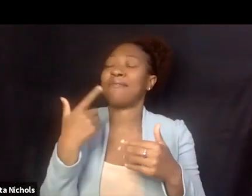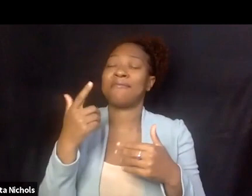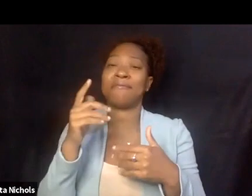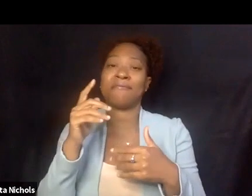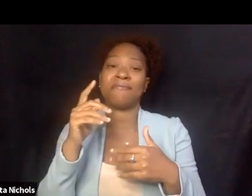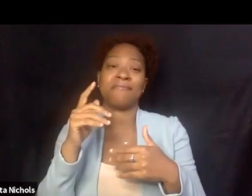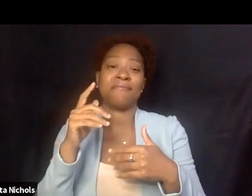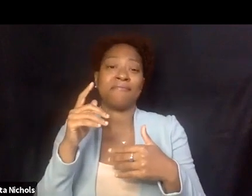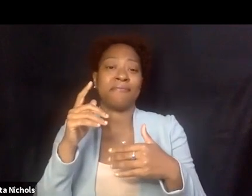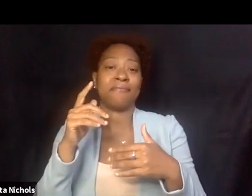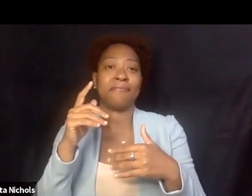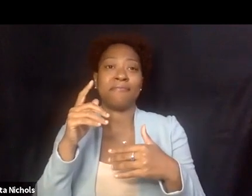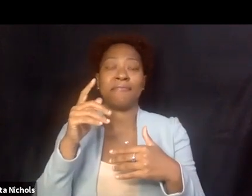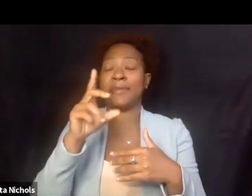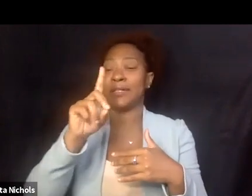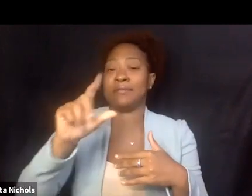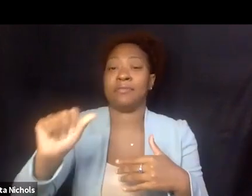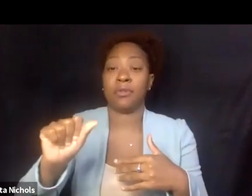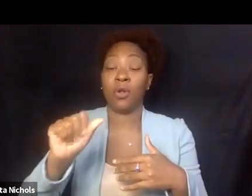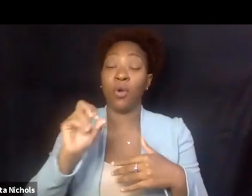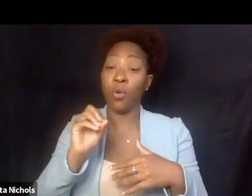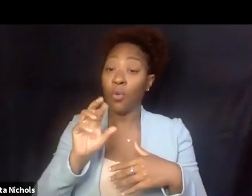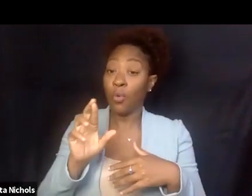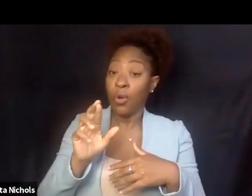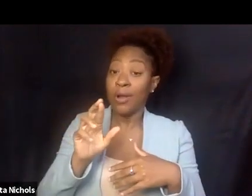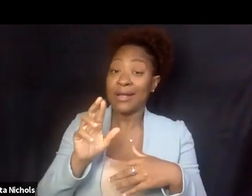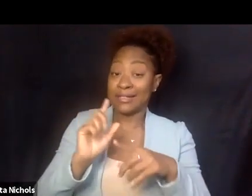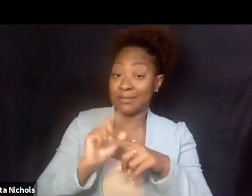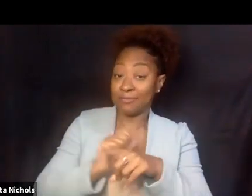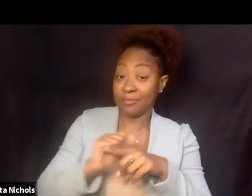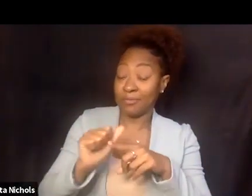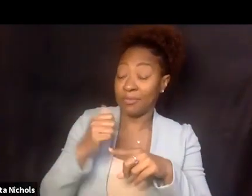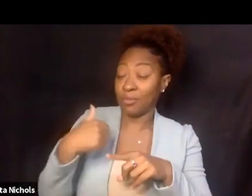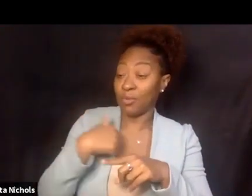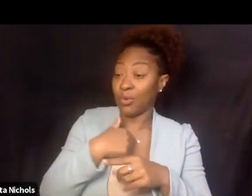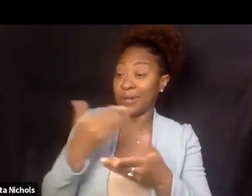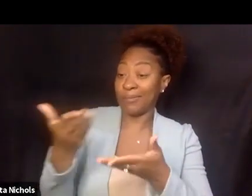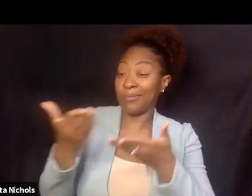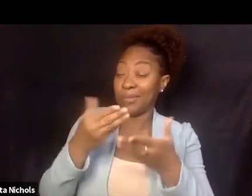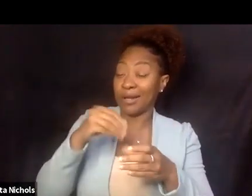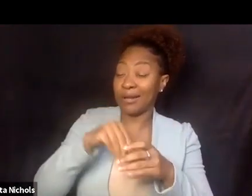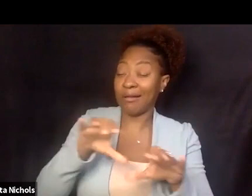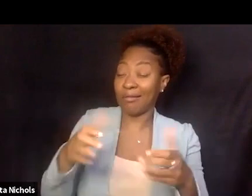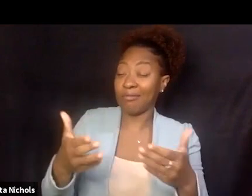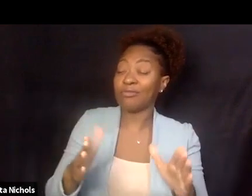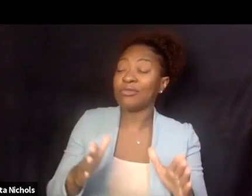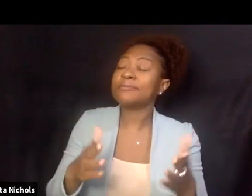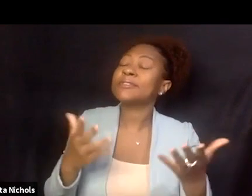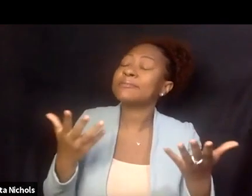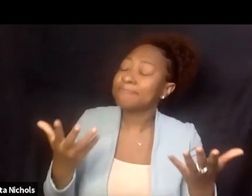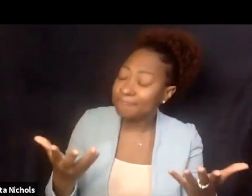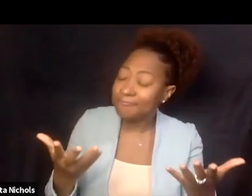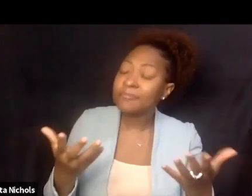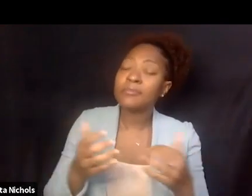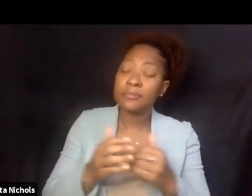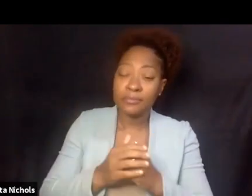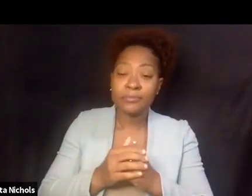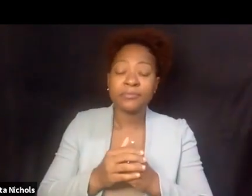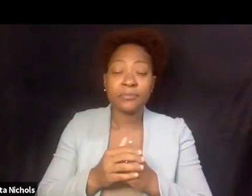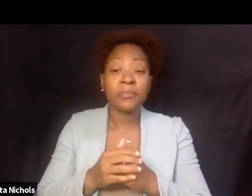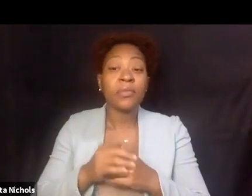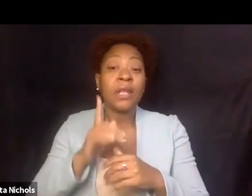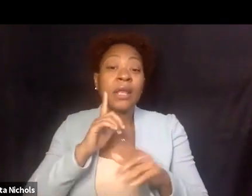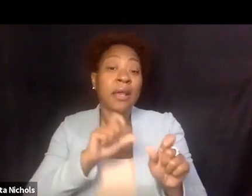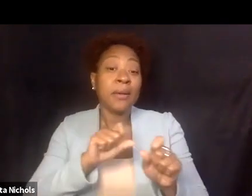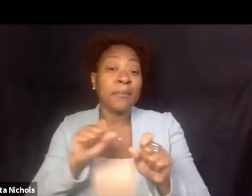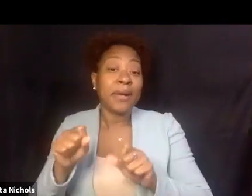or whether it's practices that we are bringing into our classrooms. And so a possible